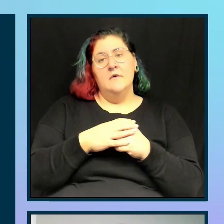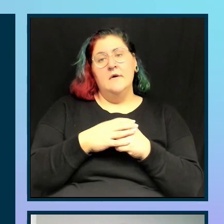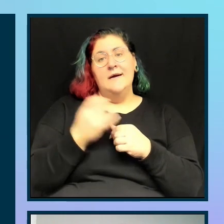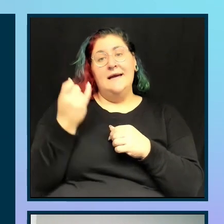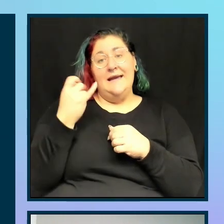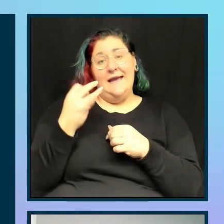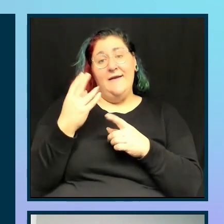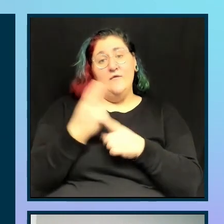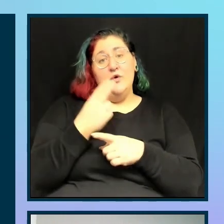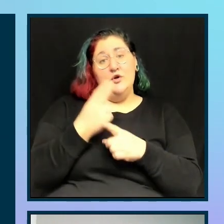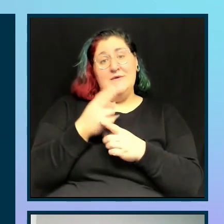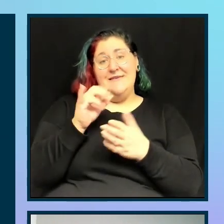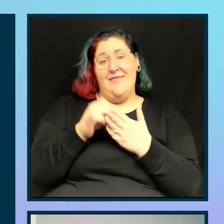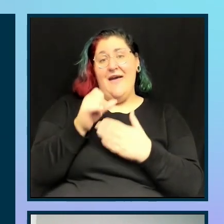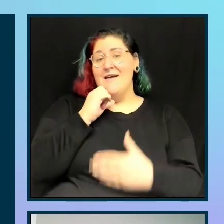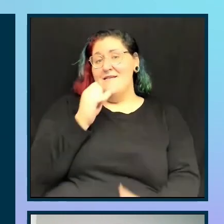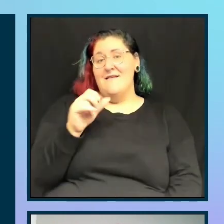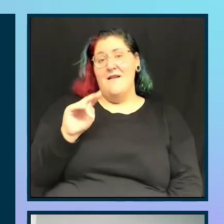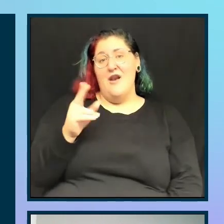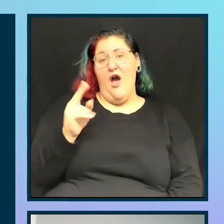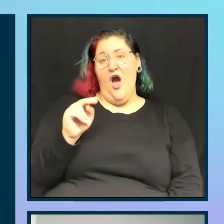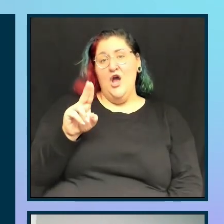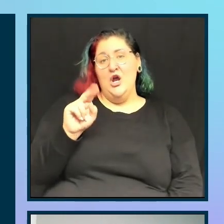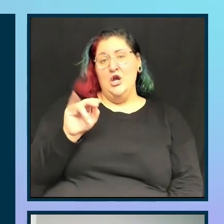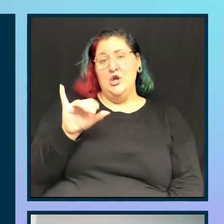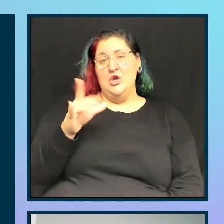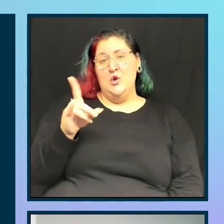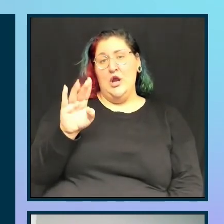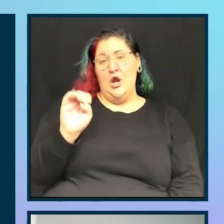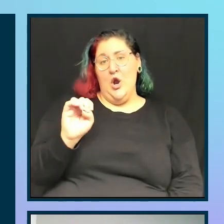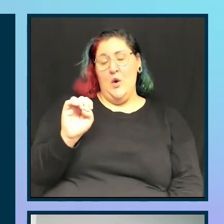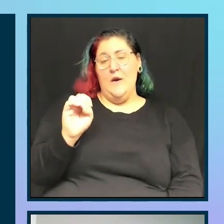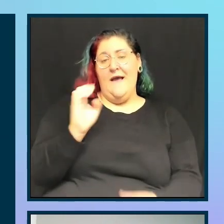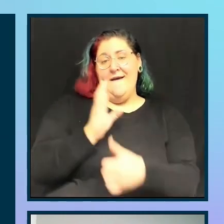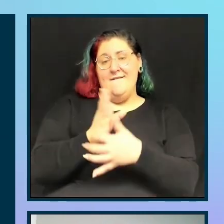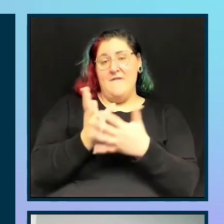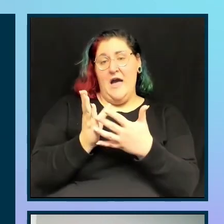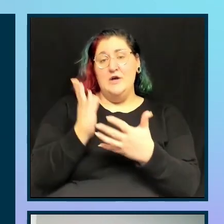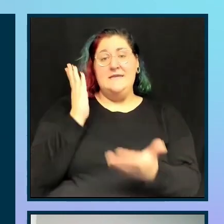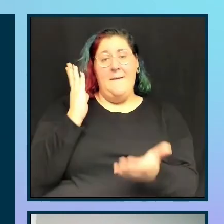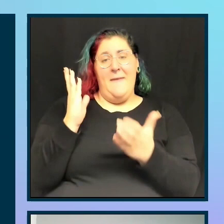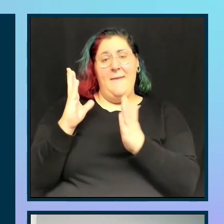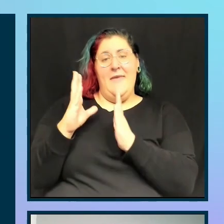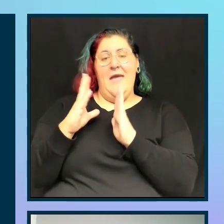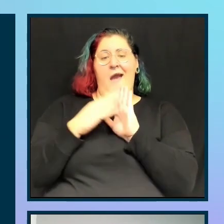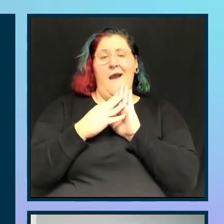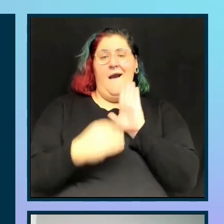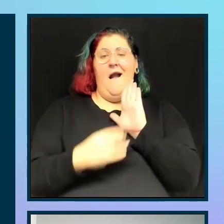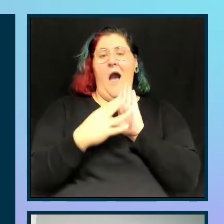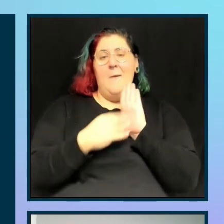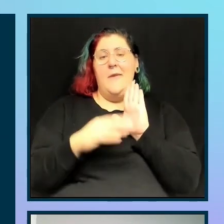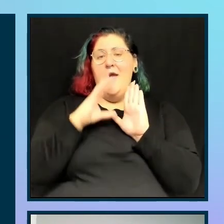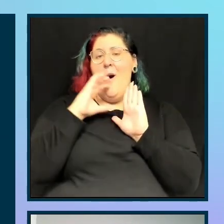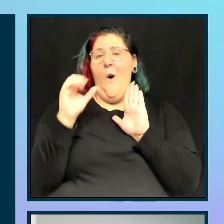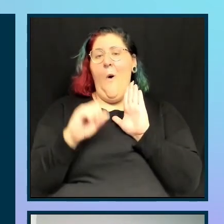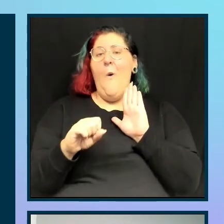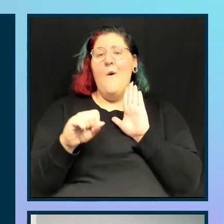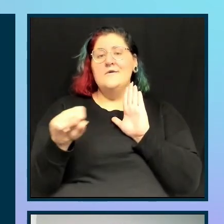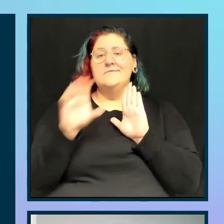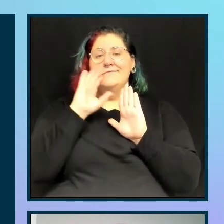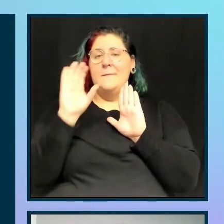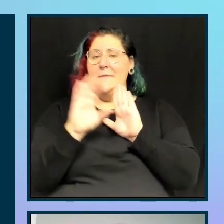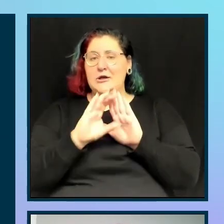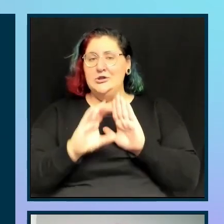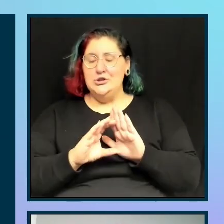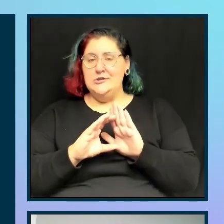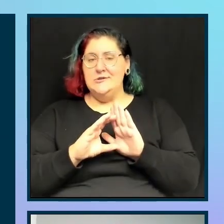are replicating, say, old characters, there are several foreign language font sets